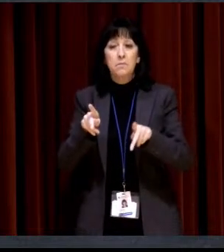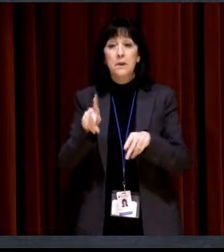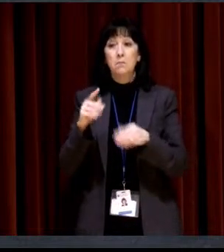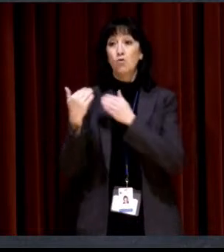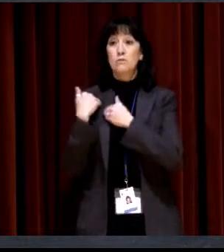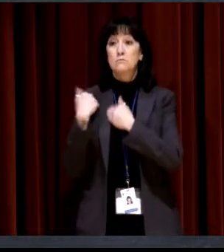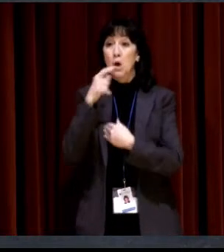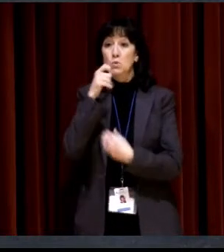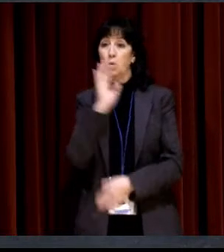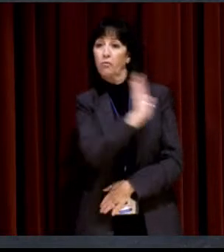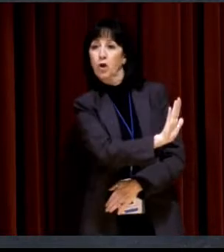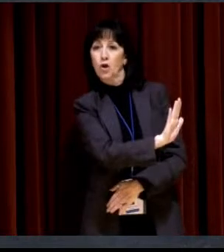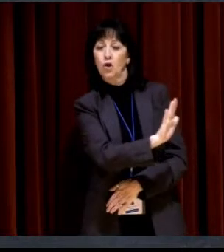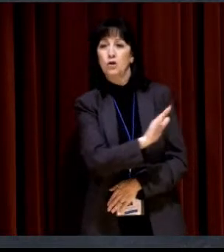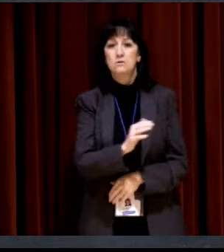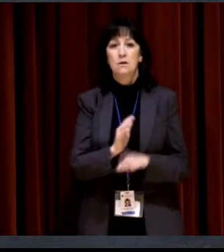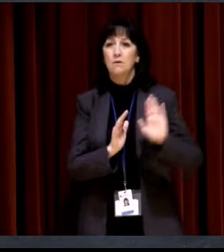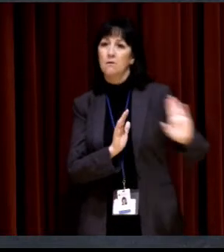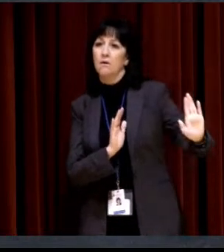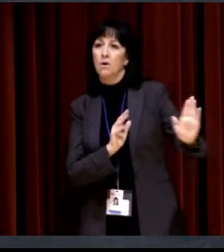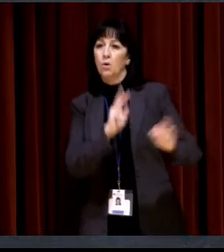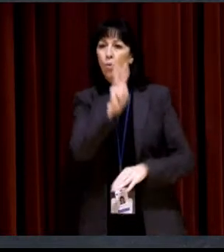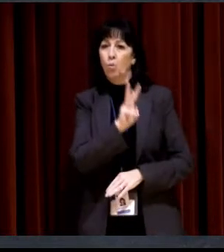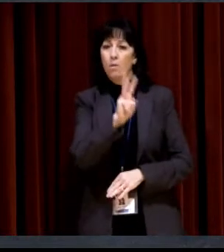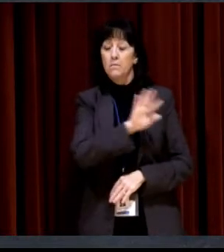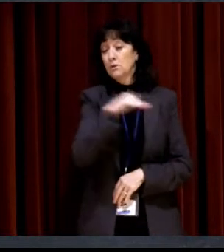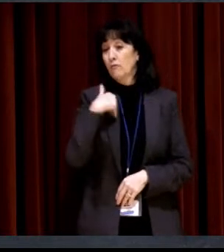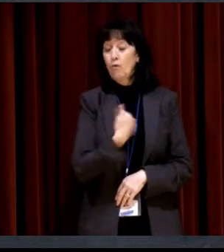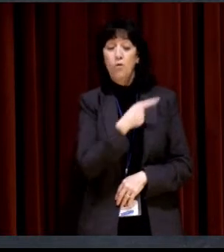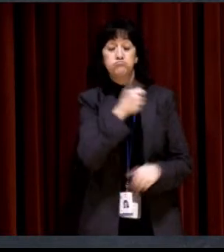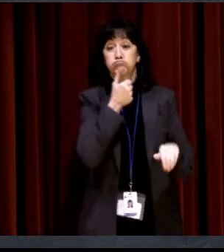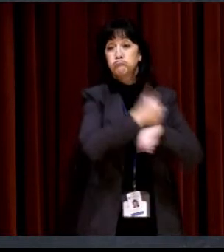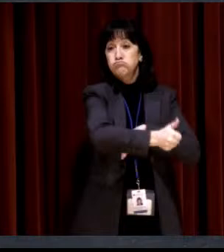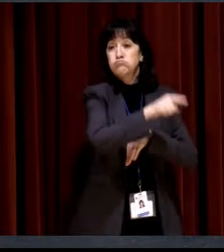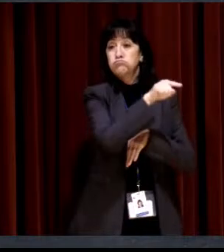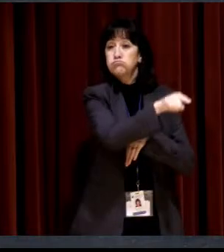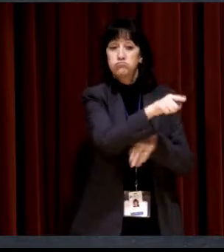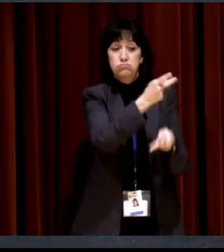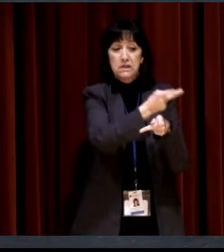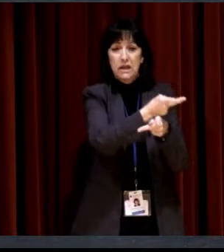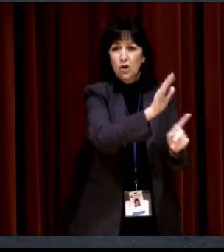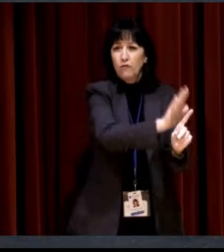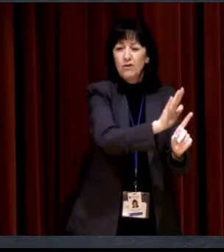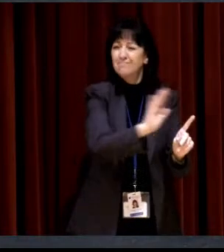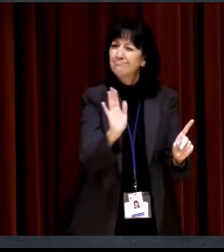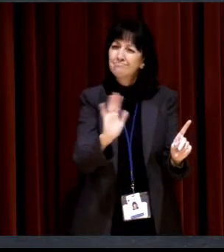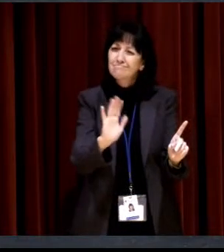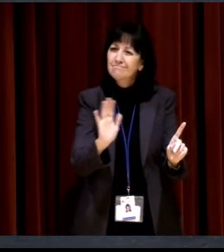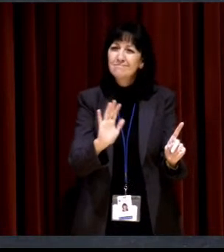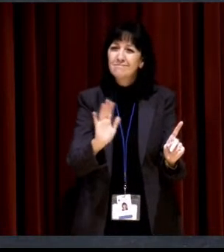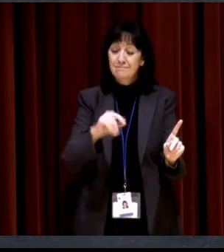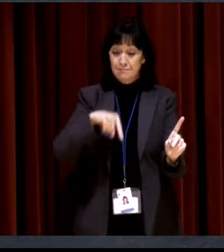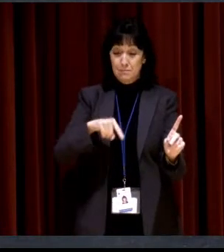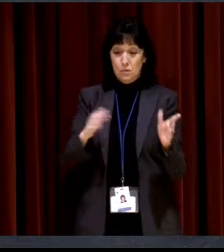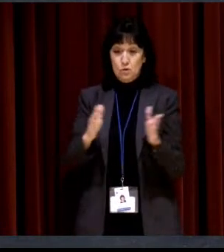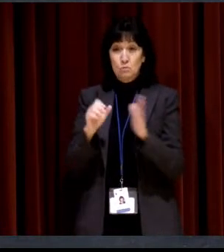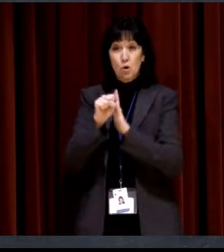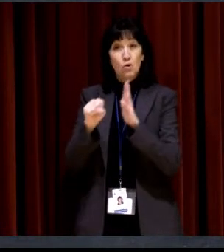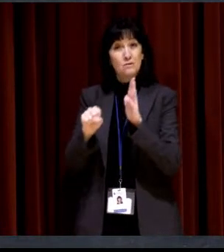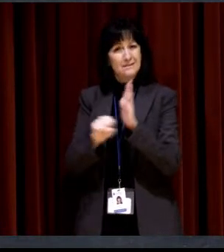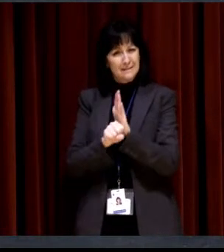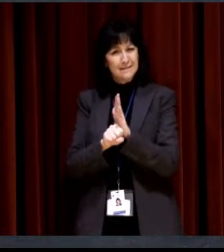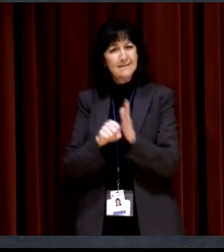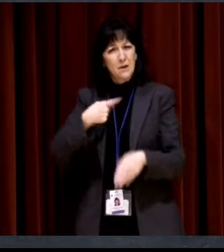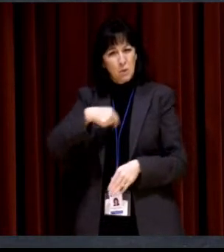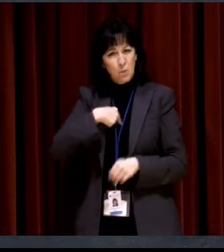of Wilmington or those 3 districts or a county, but just, as a state,